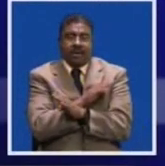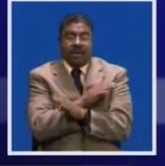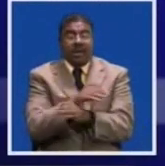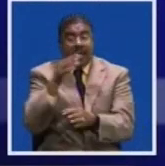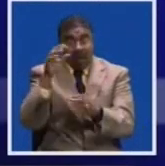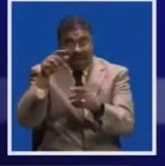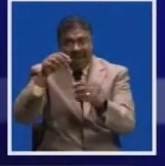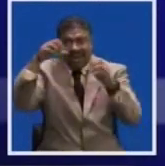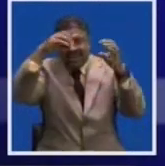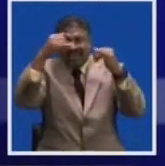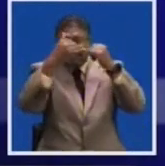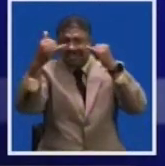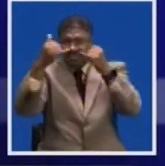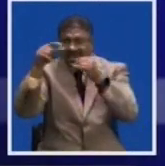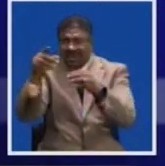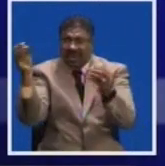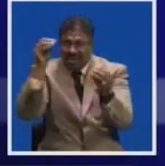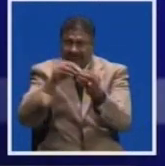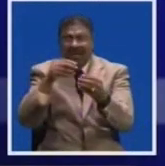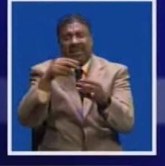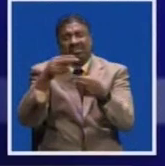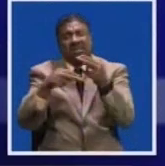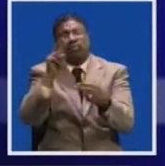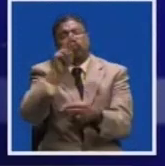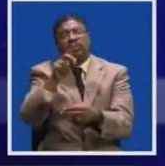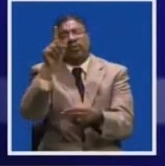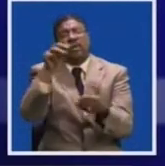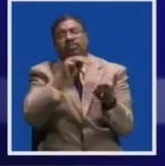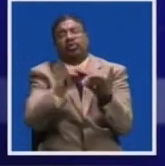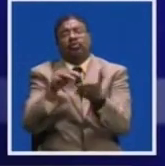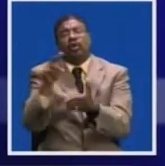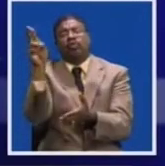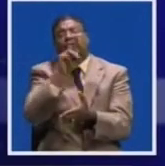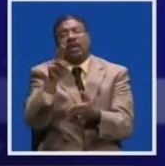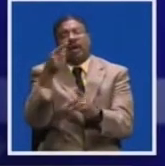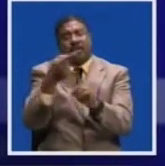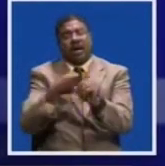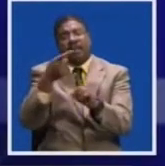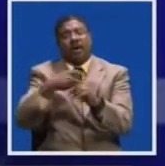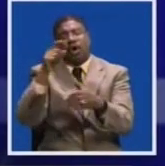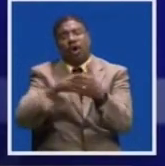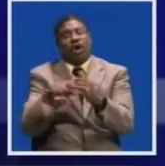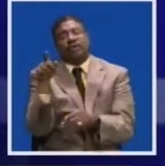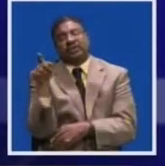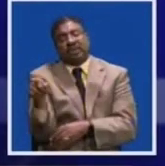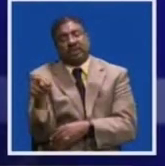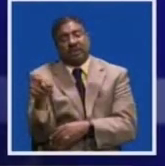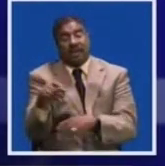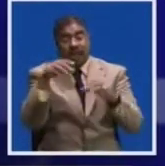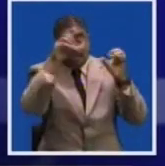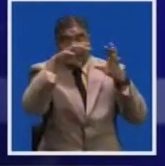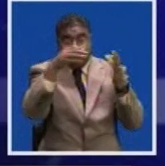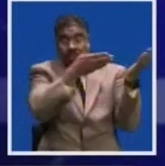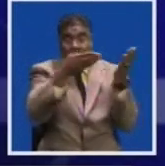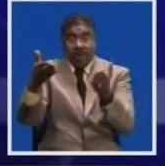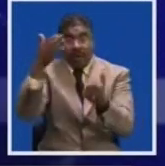about $21 million US dollars. He was speaking in an interview with ZNBC News in Lusaka today. He said the importation of power from